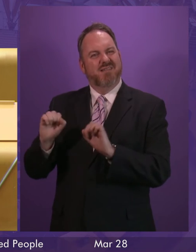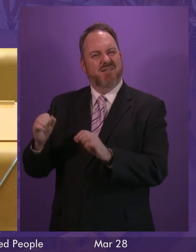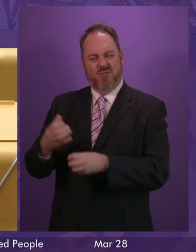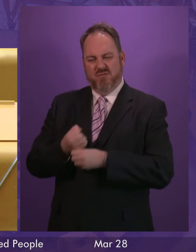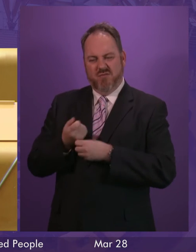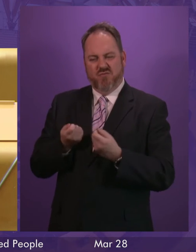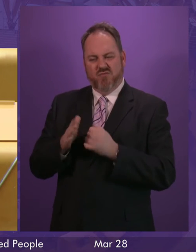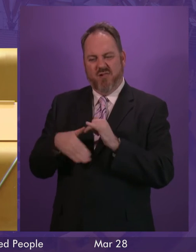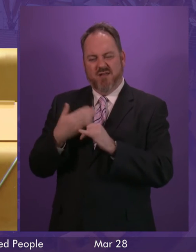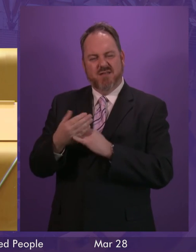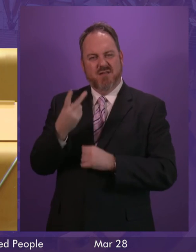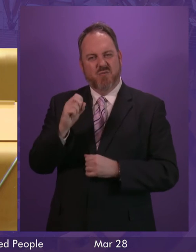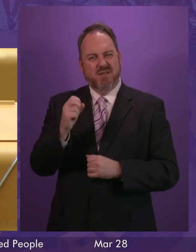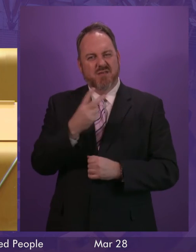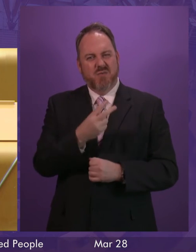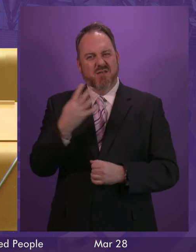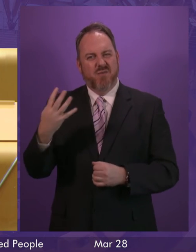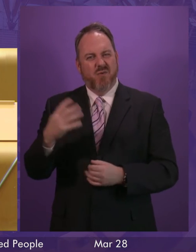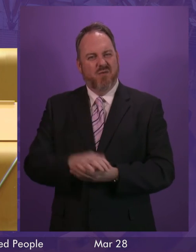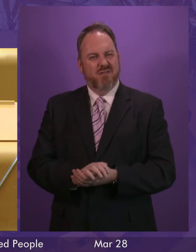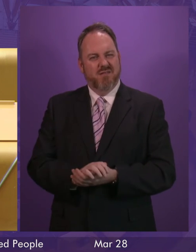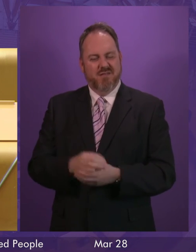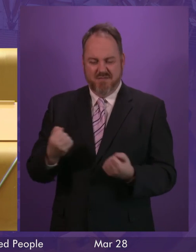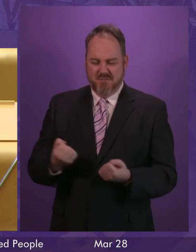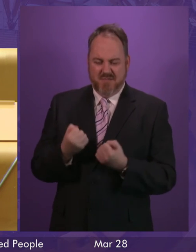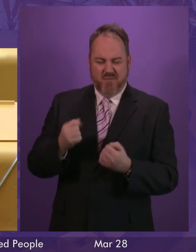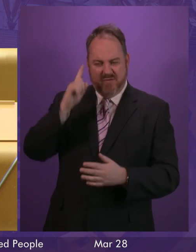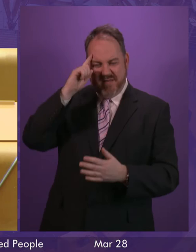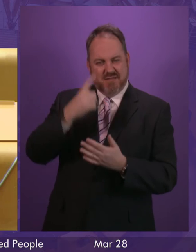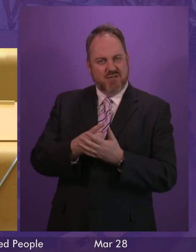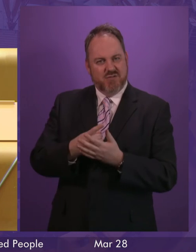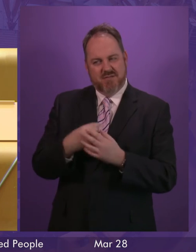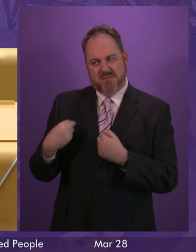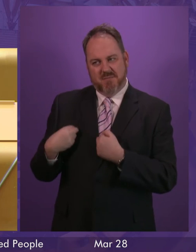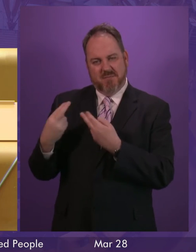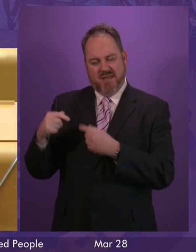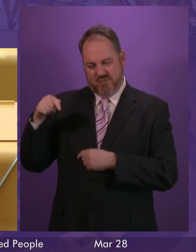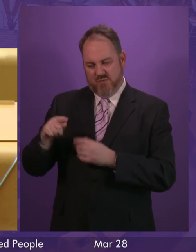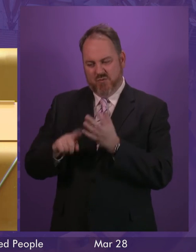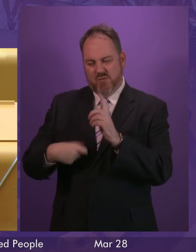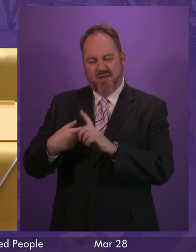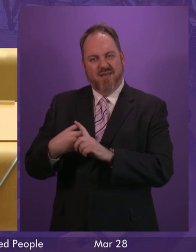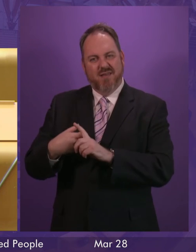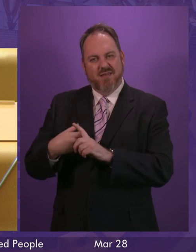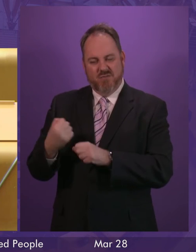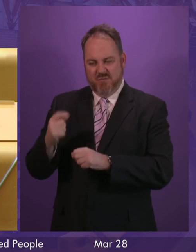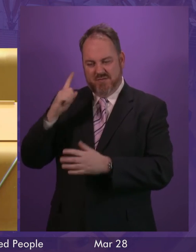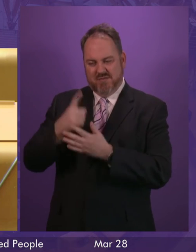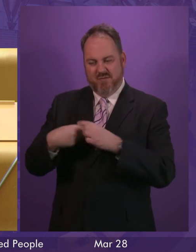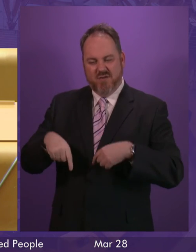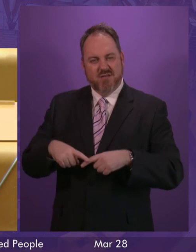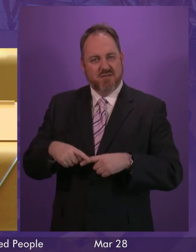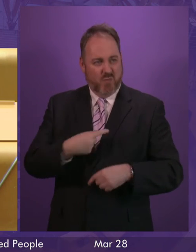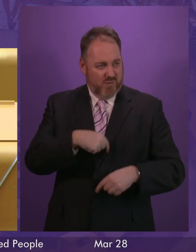2024, handing back control to the UK Government so we are unable to make changes that I think people are